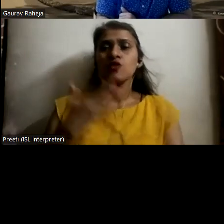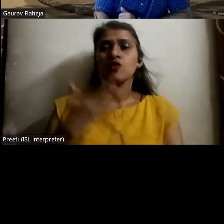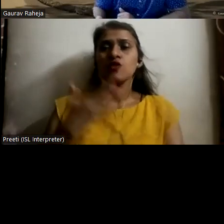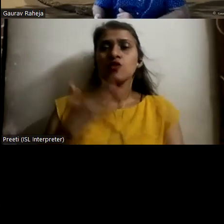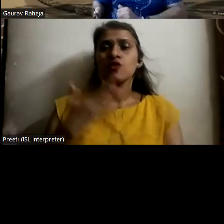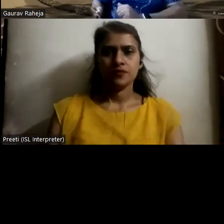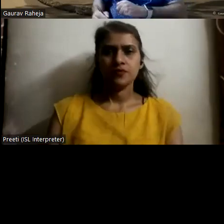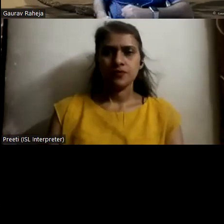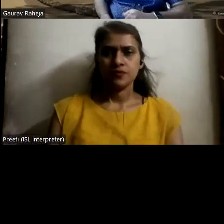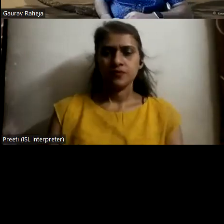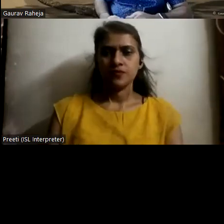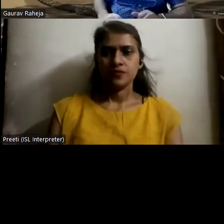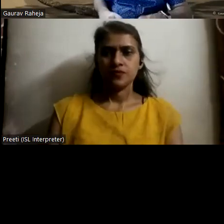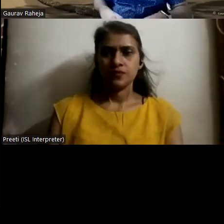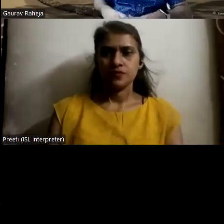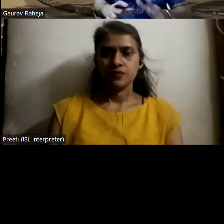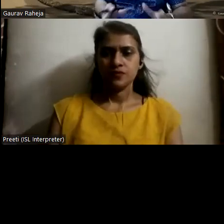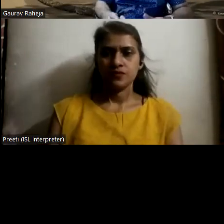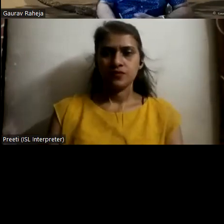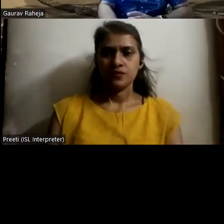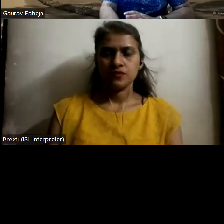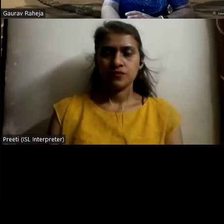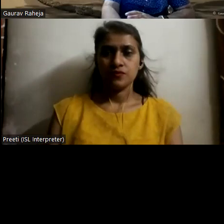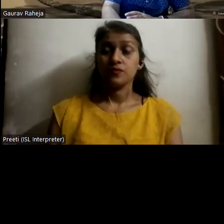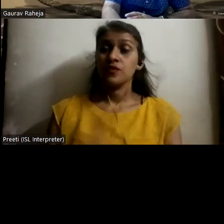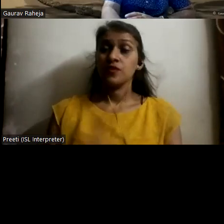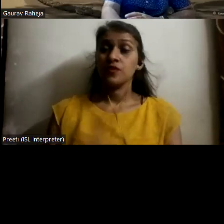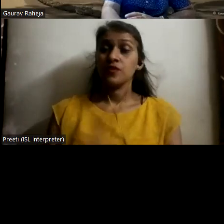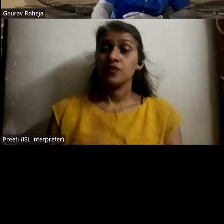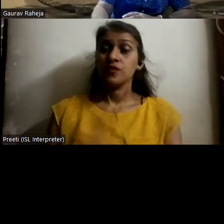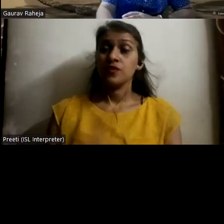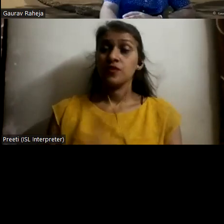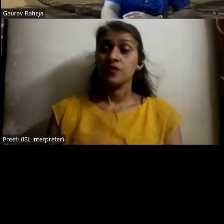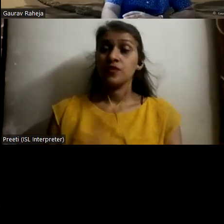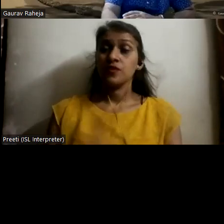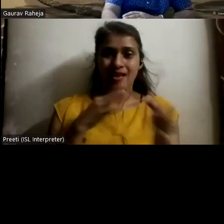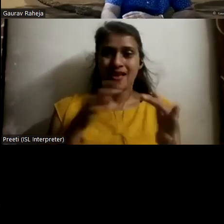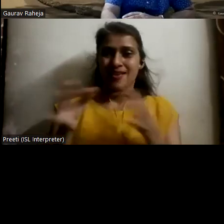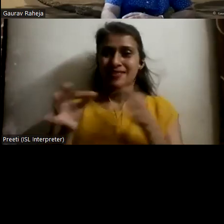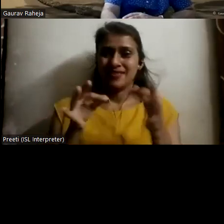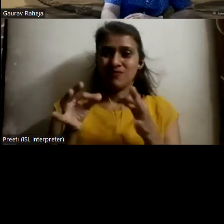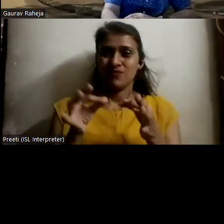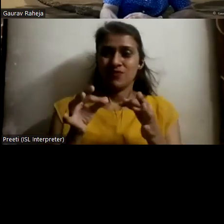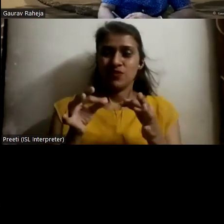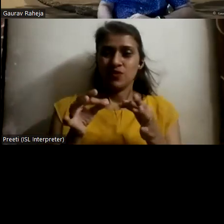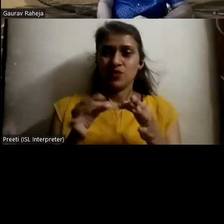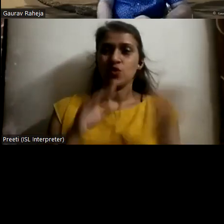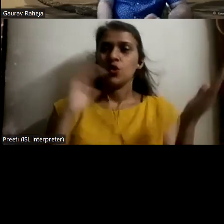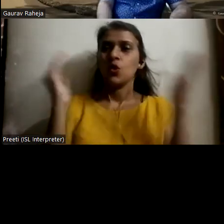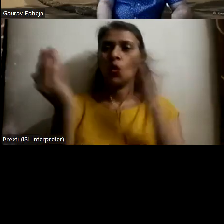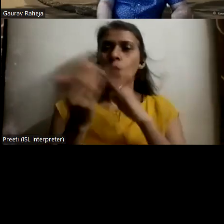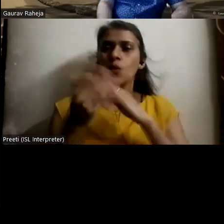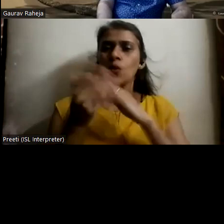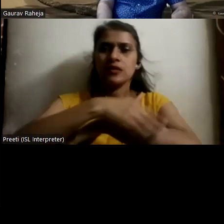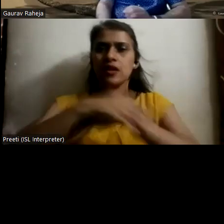Before I'm going to explain universal design to you, it's important because UD matters at an environment level. The